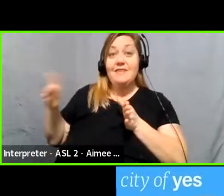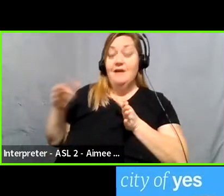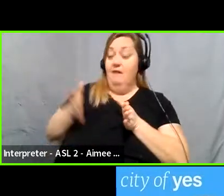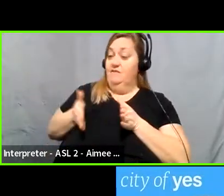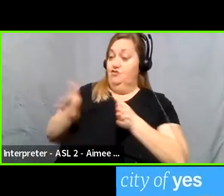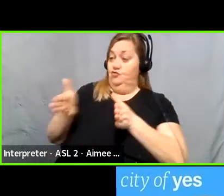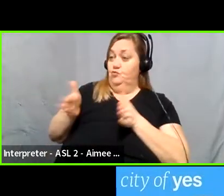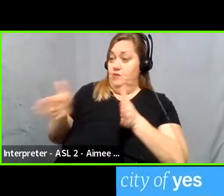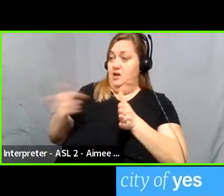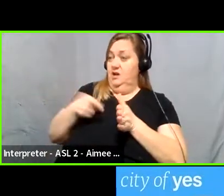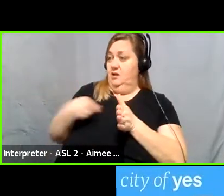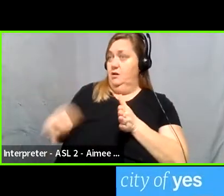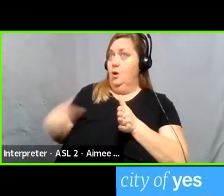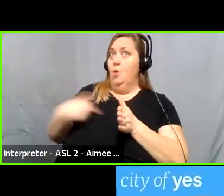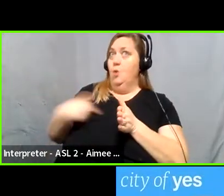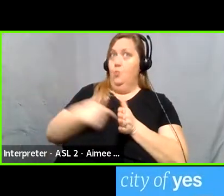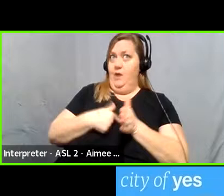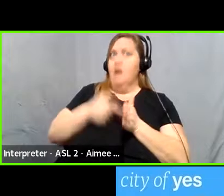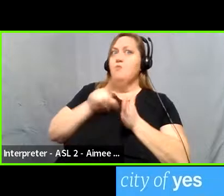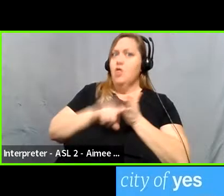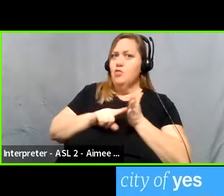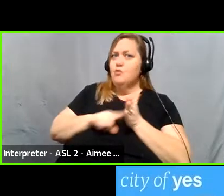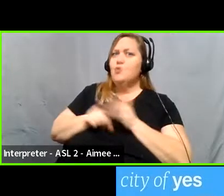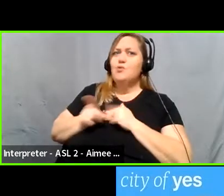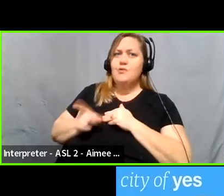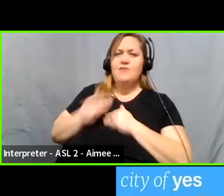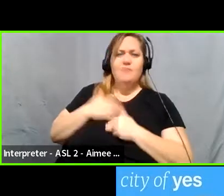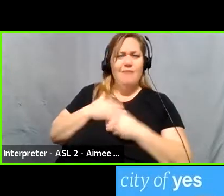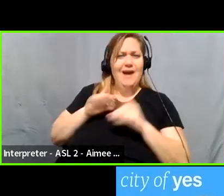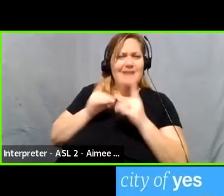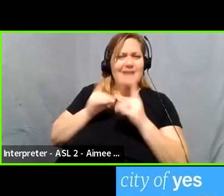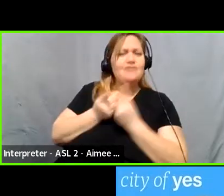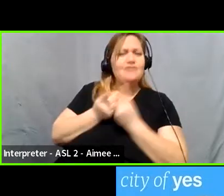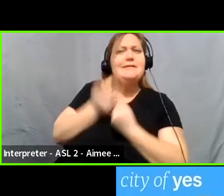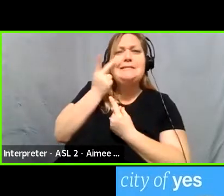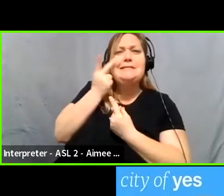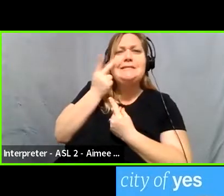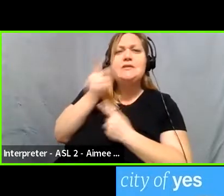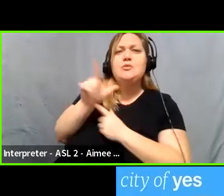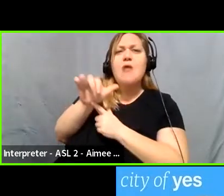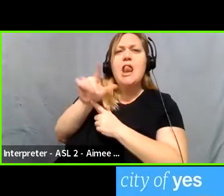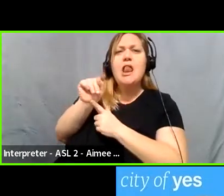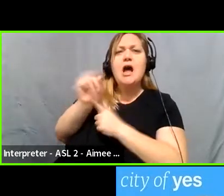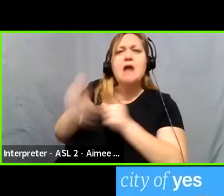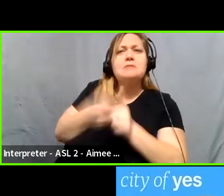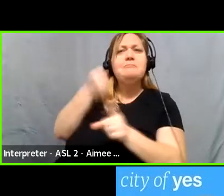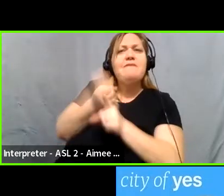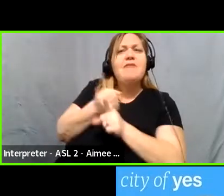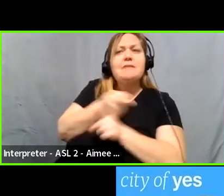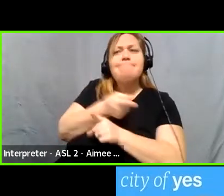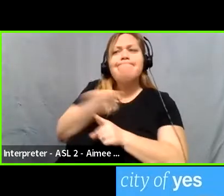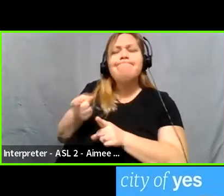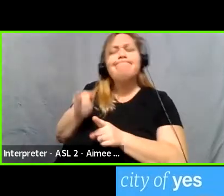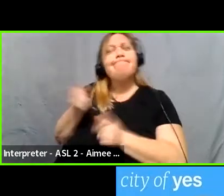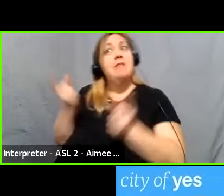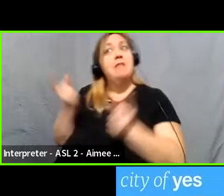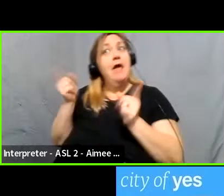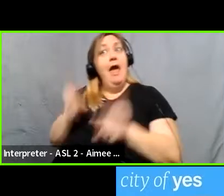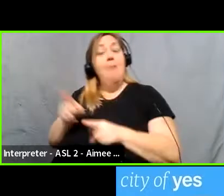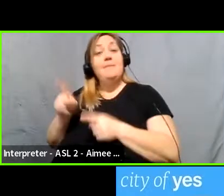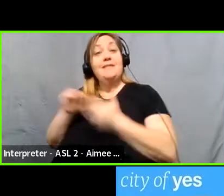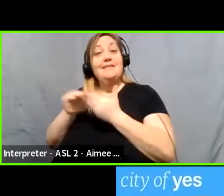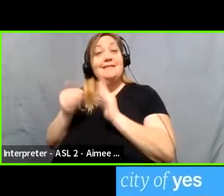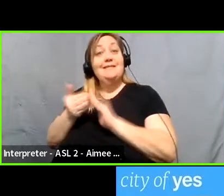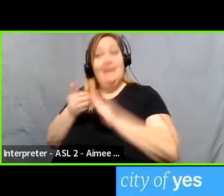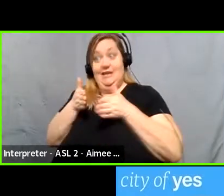we went through this for my district to see which lots would be affected. And it turns out that the city's street